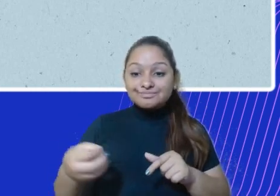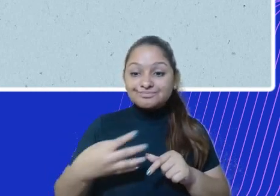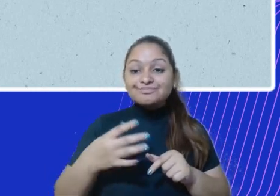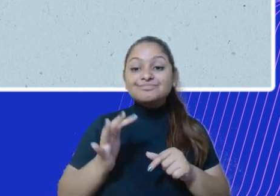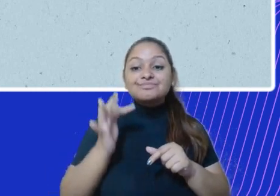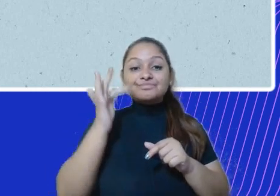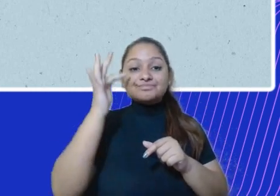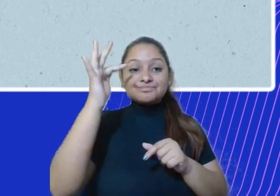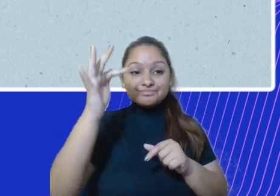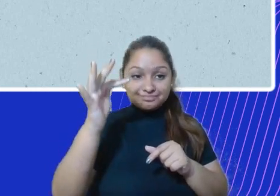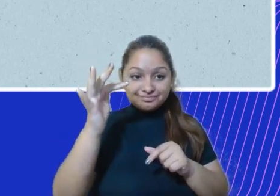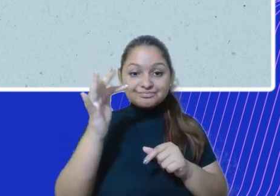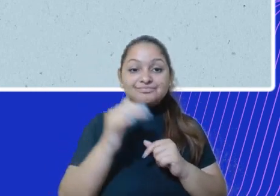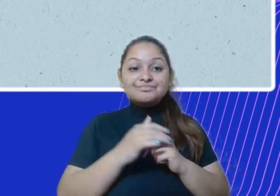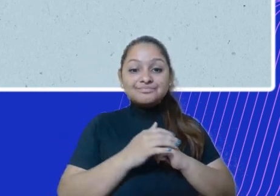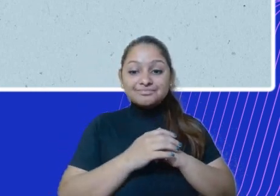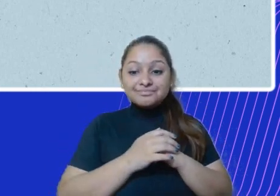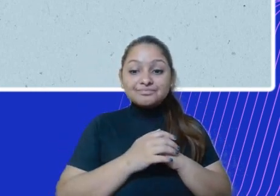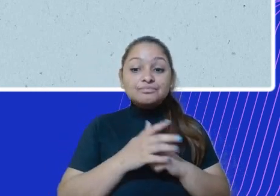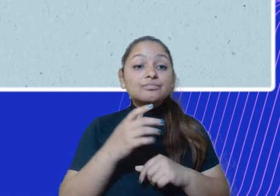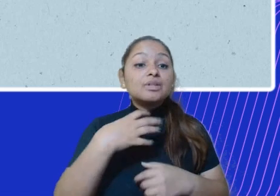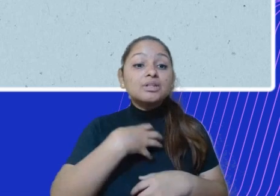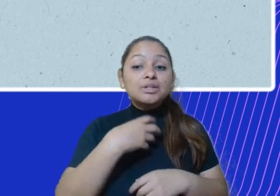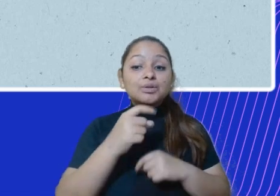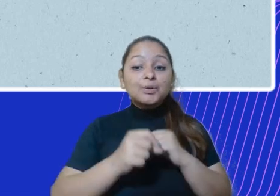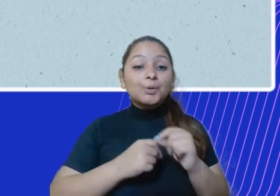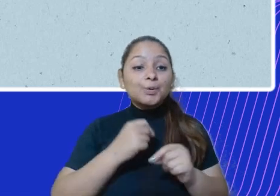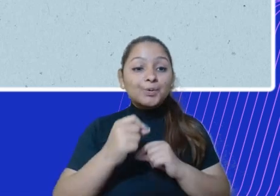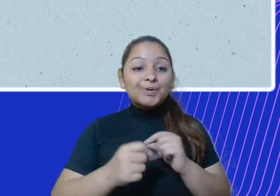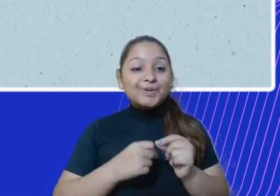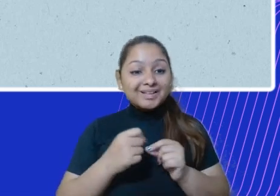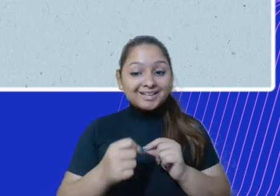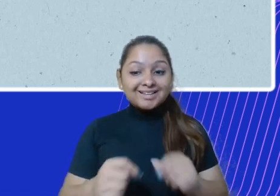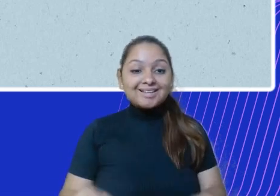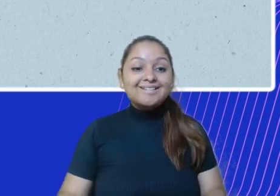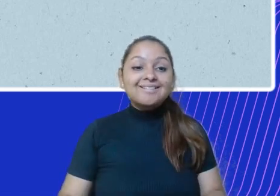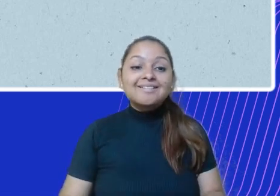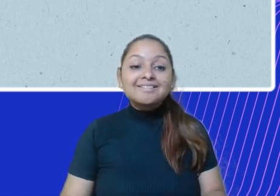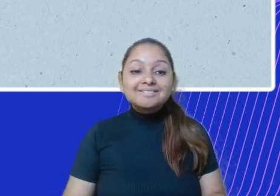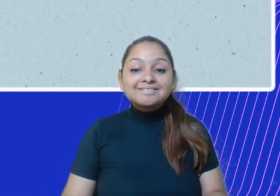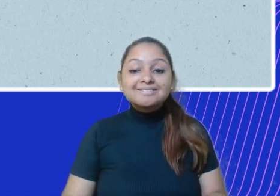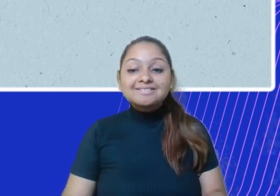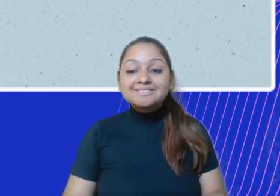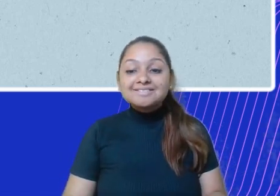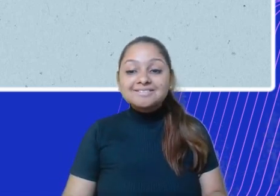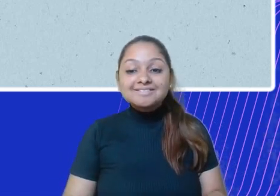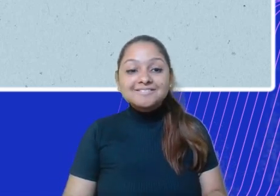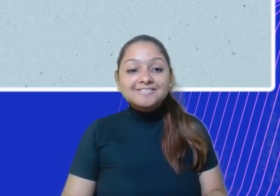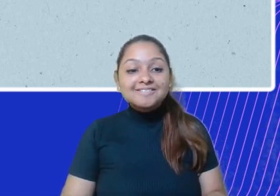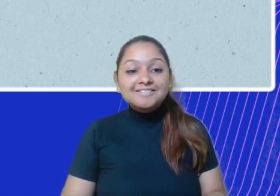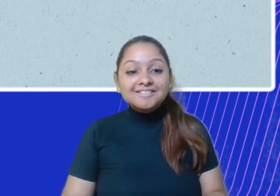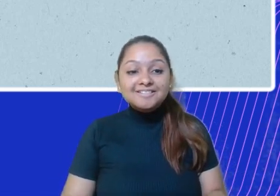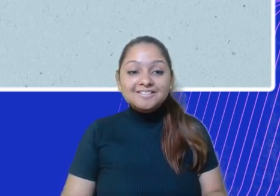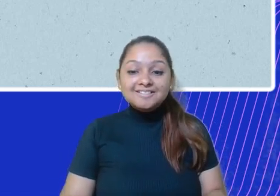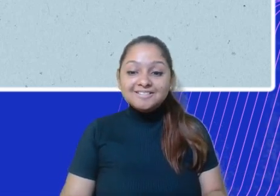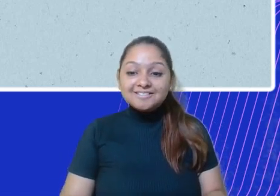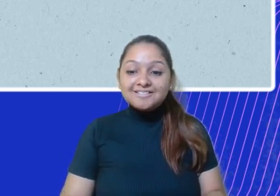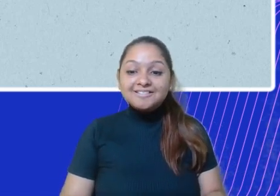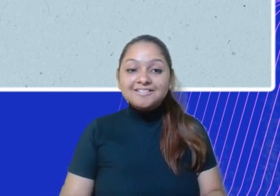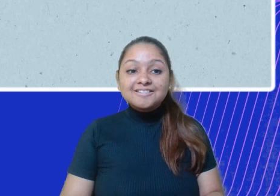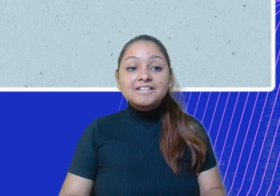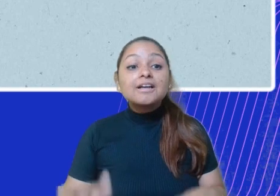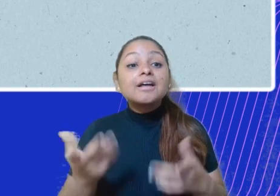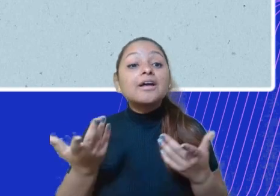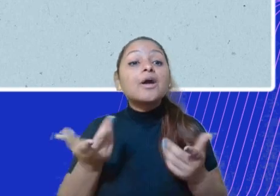future, I think that's why we have a full house here. I'm sure this is going to be a historical day in the launching